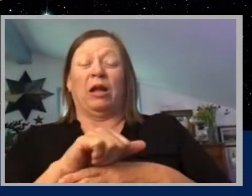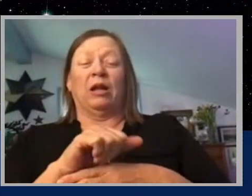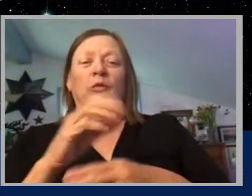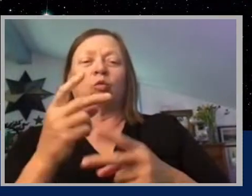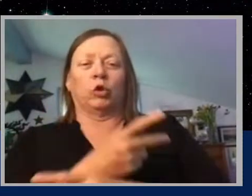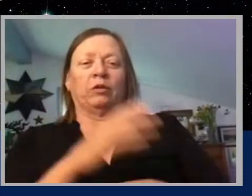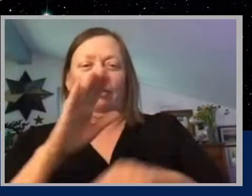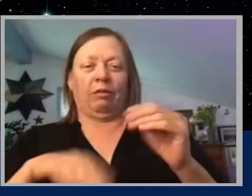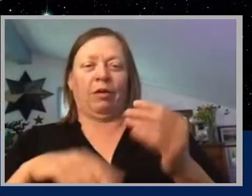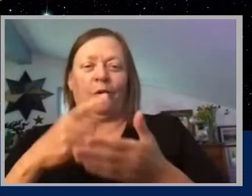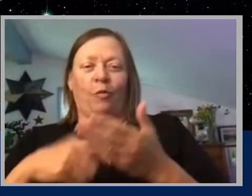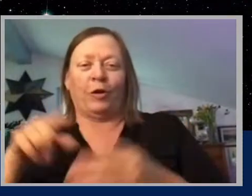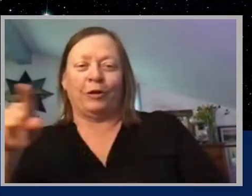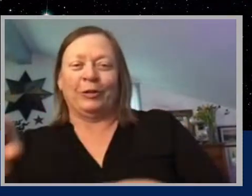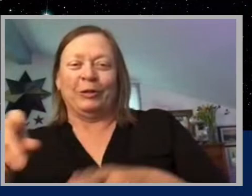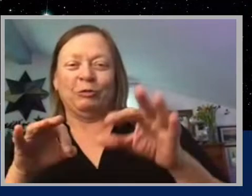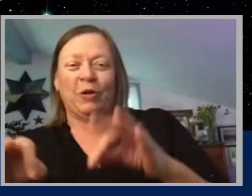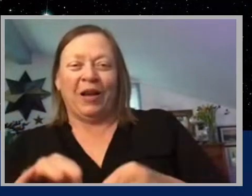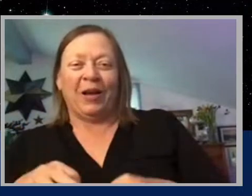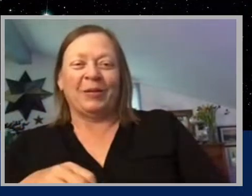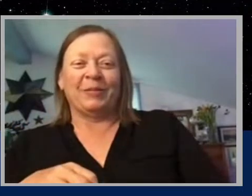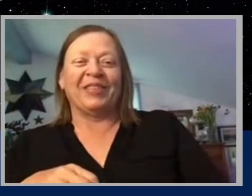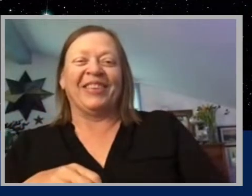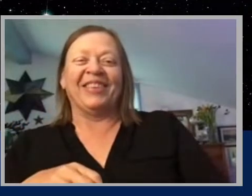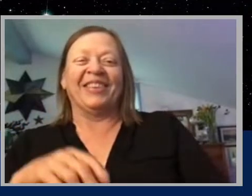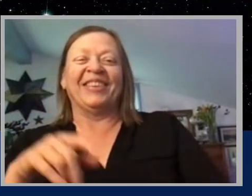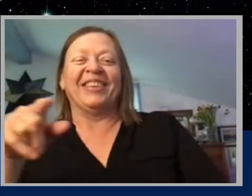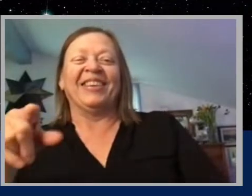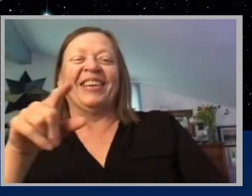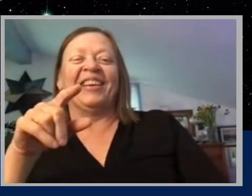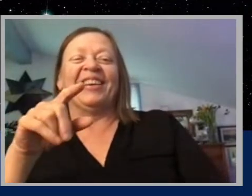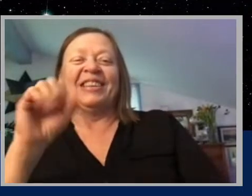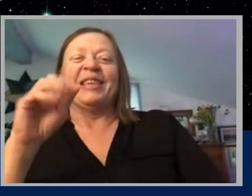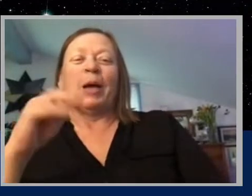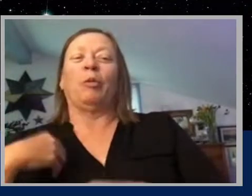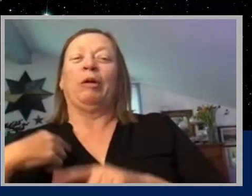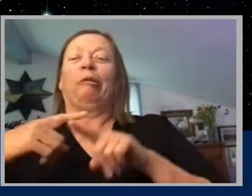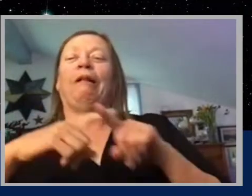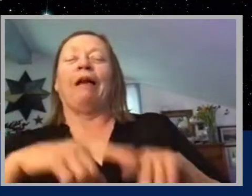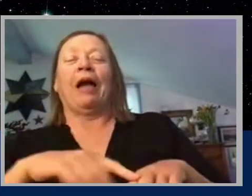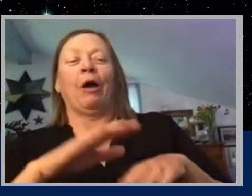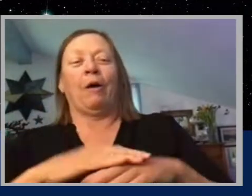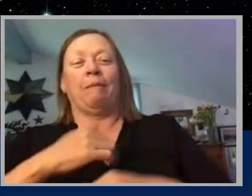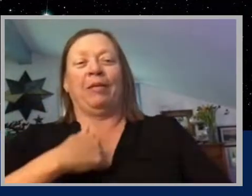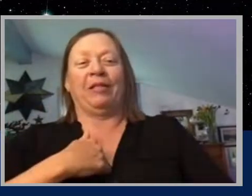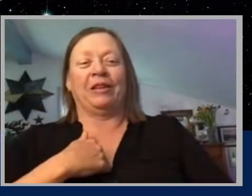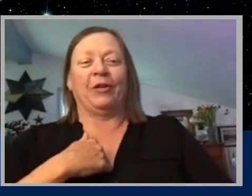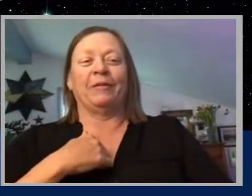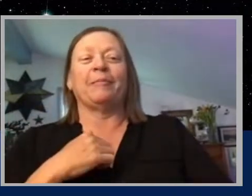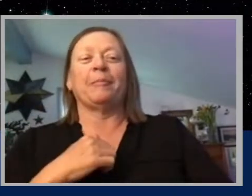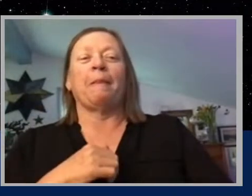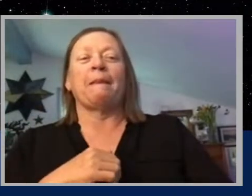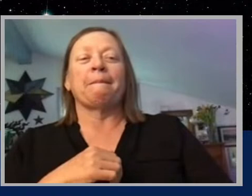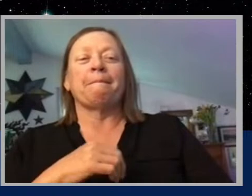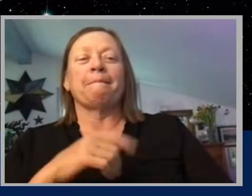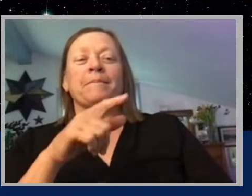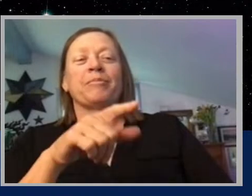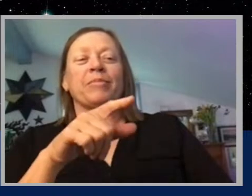worse. Yeah, we would rely on first. I think that's a commercial company, but I'm trying to